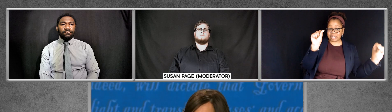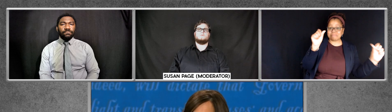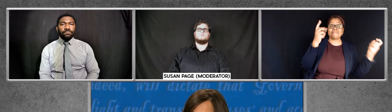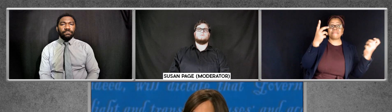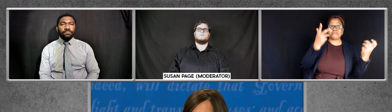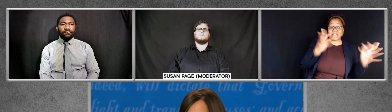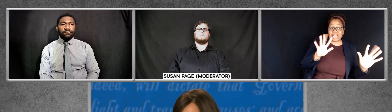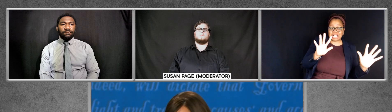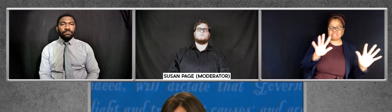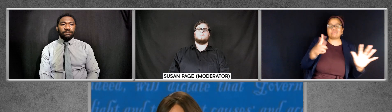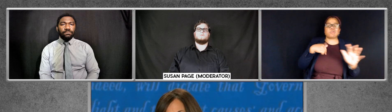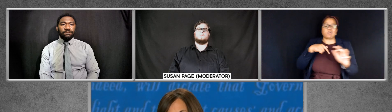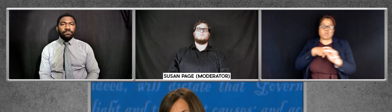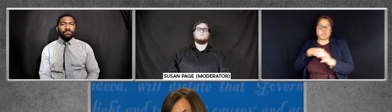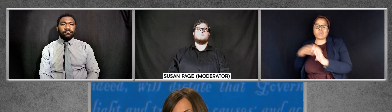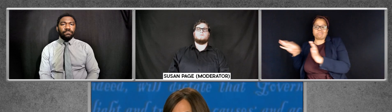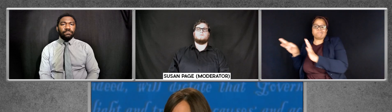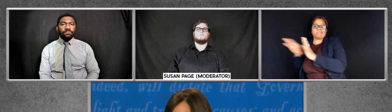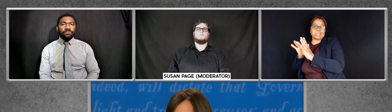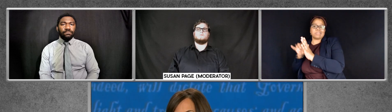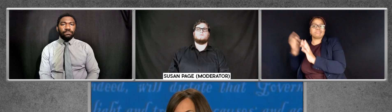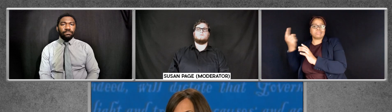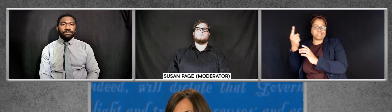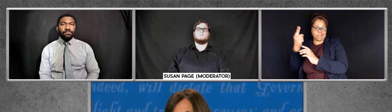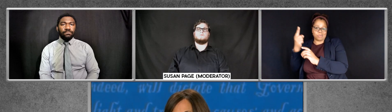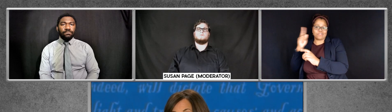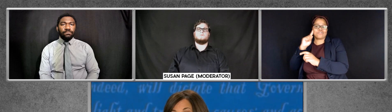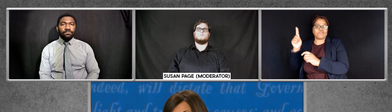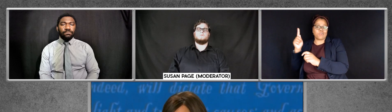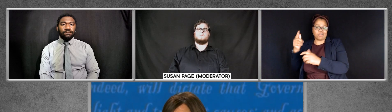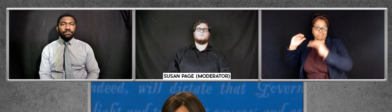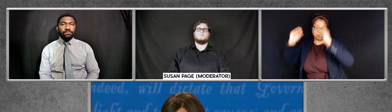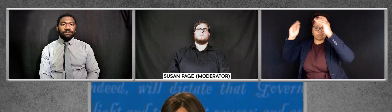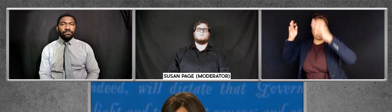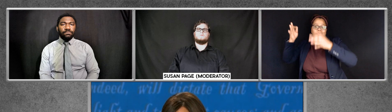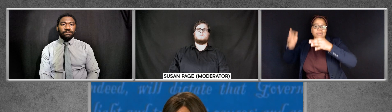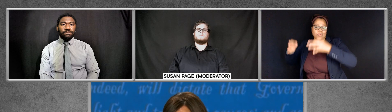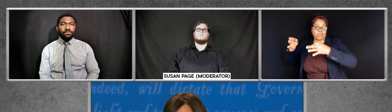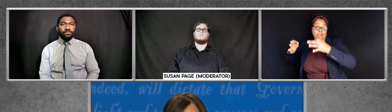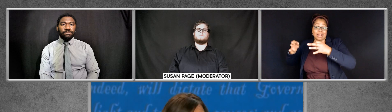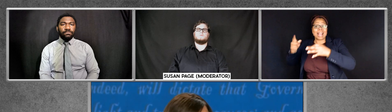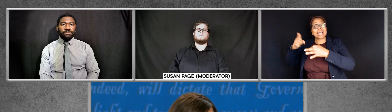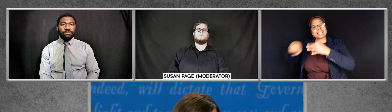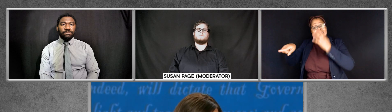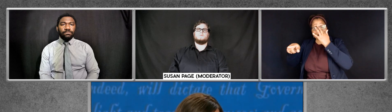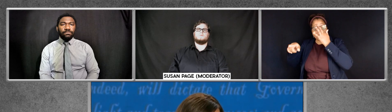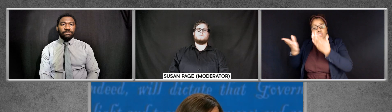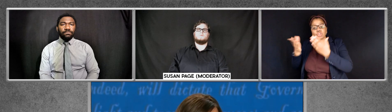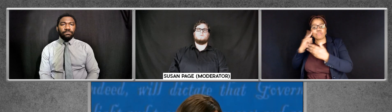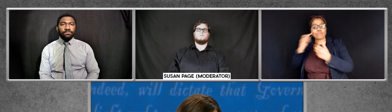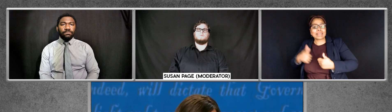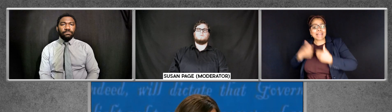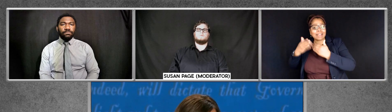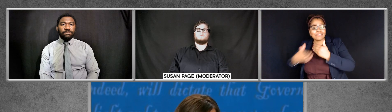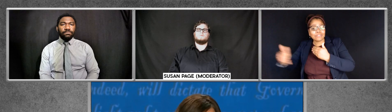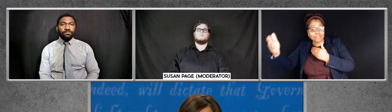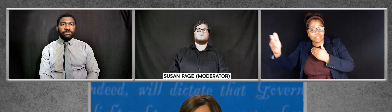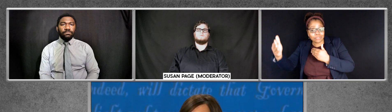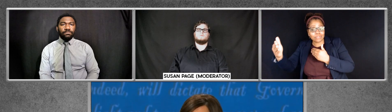United States, and then that person can select who will serve for a lifetime on the highest court of our